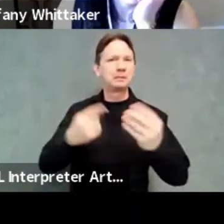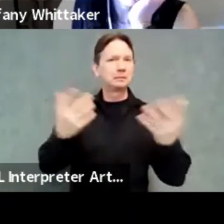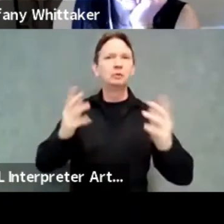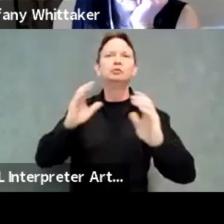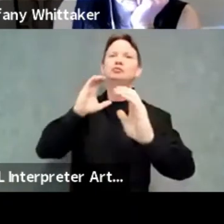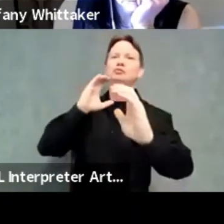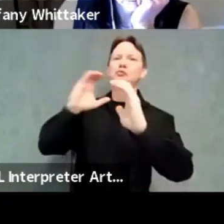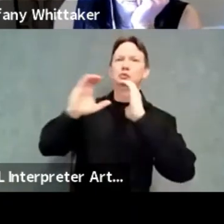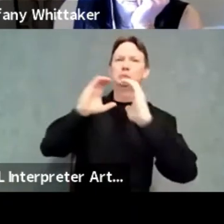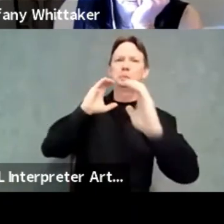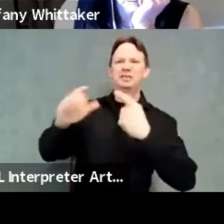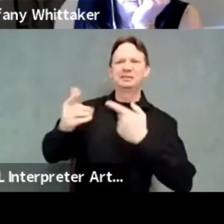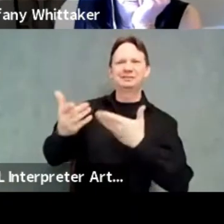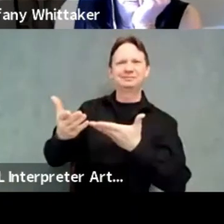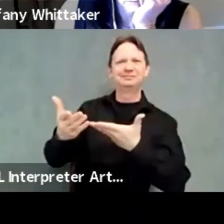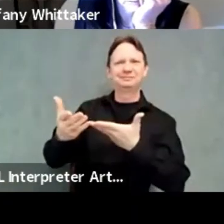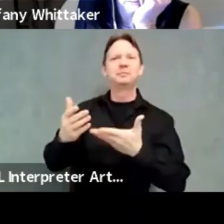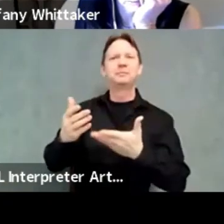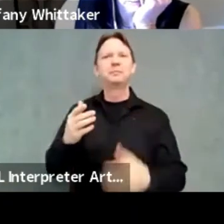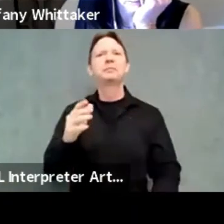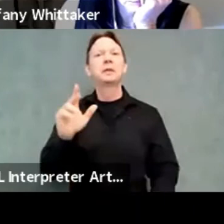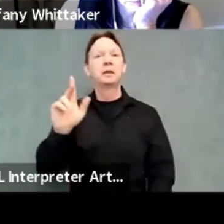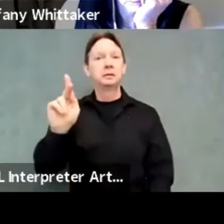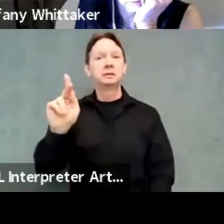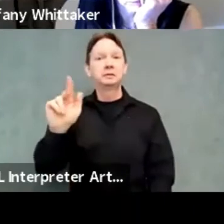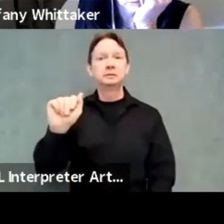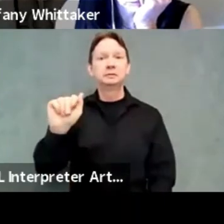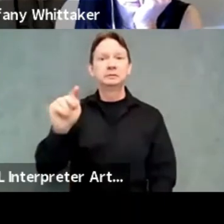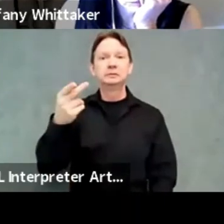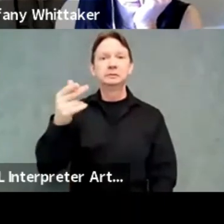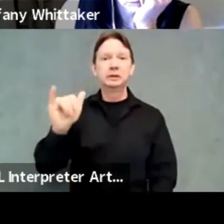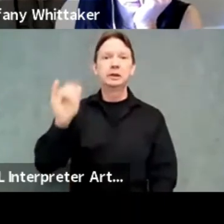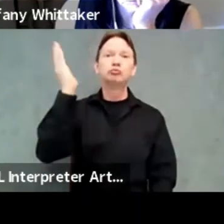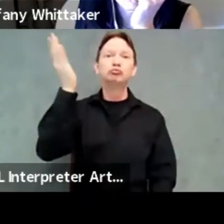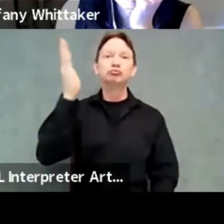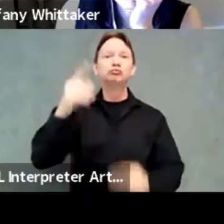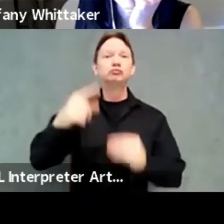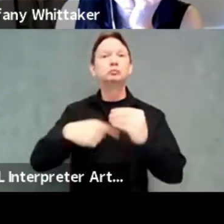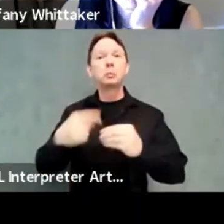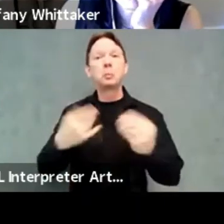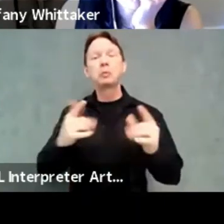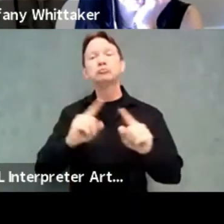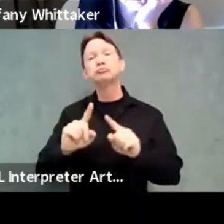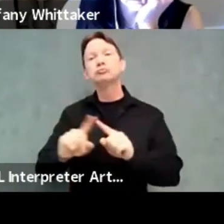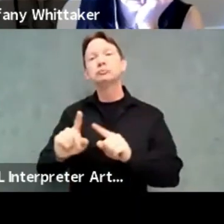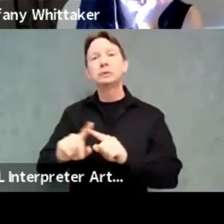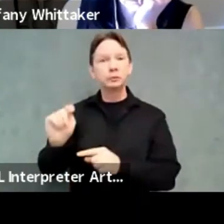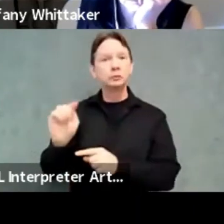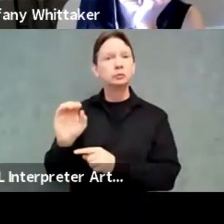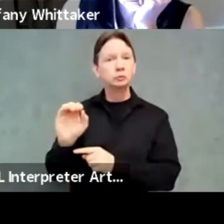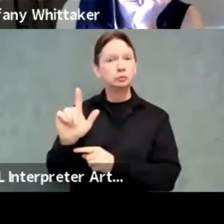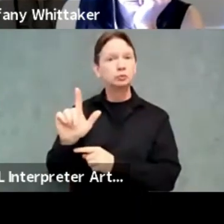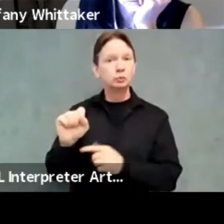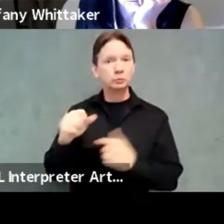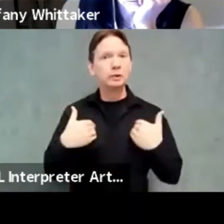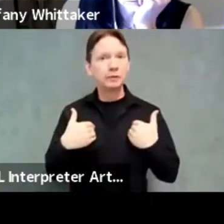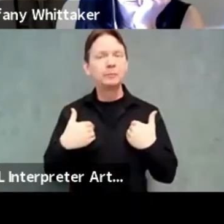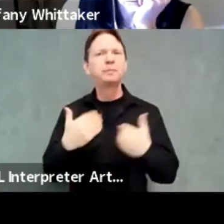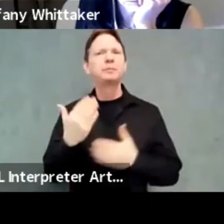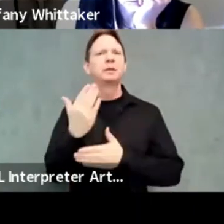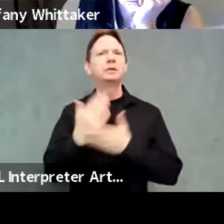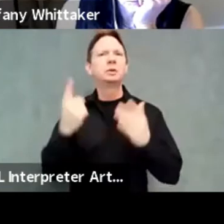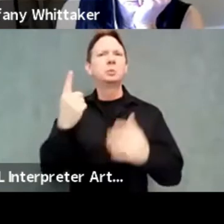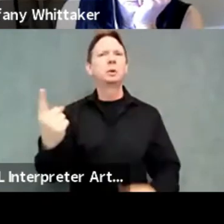after Kathy's presentation about the different types of tools that are available today. Someone asked whether or not AERA